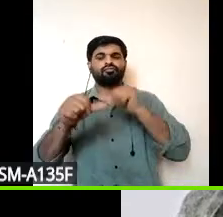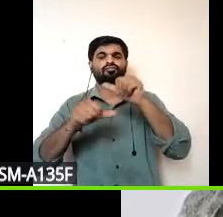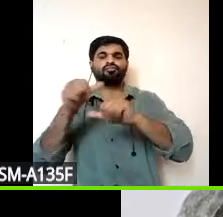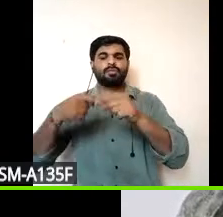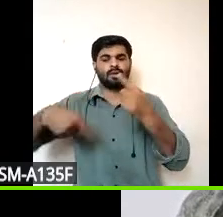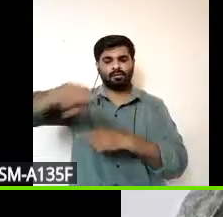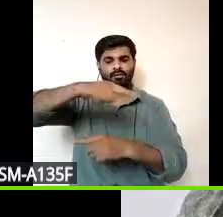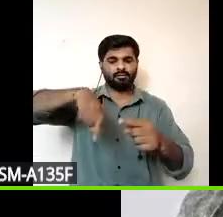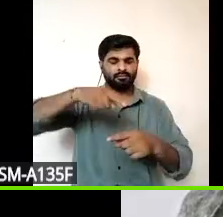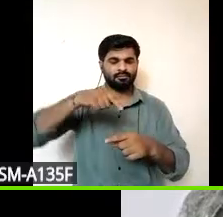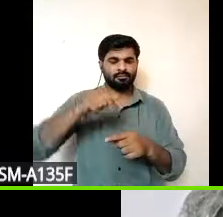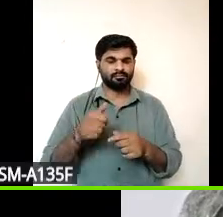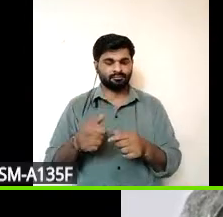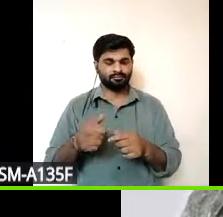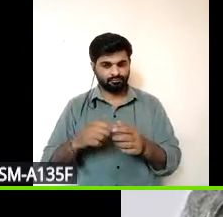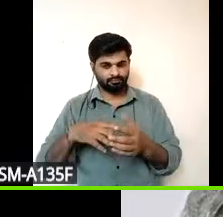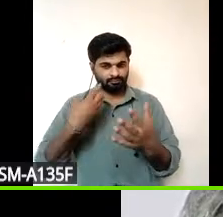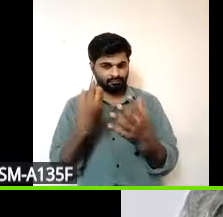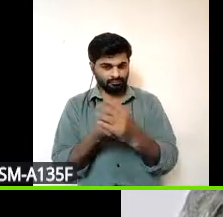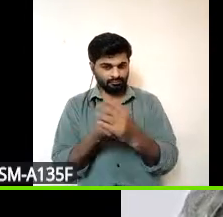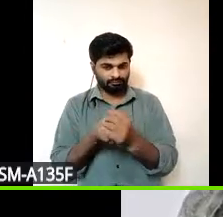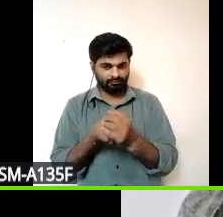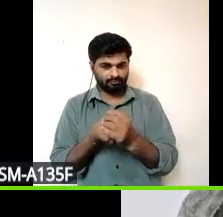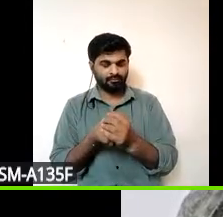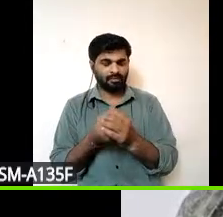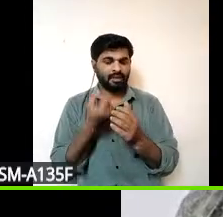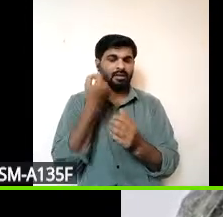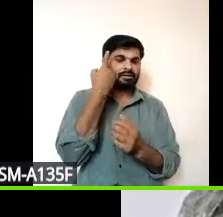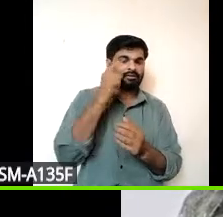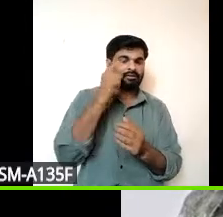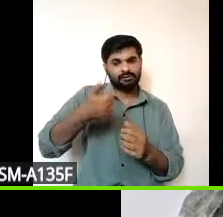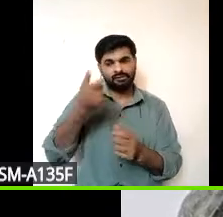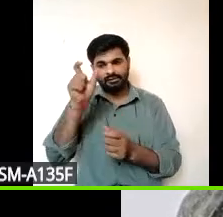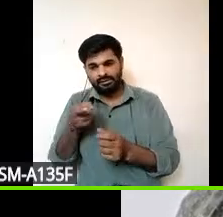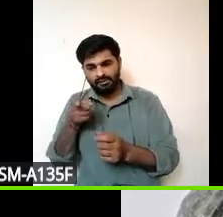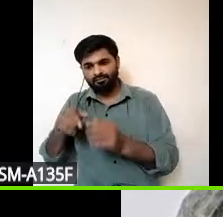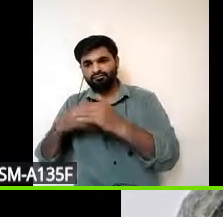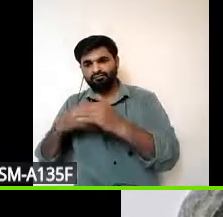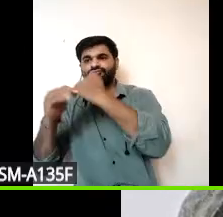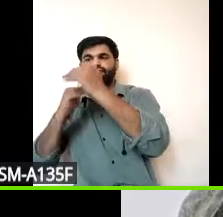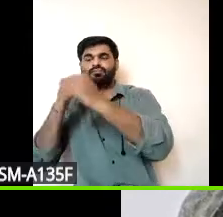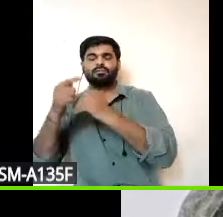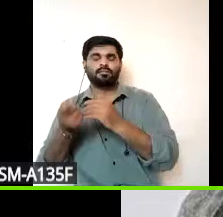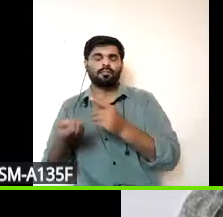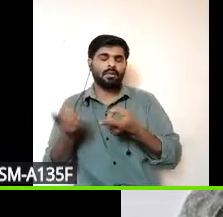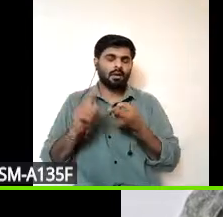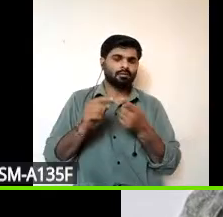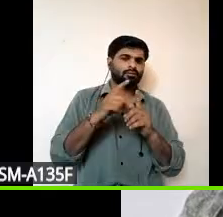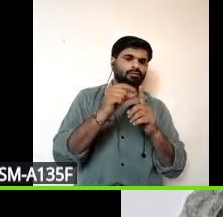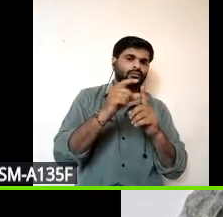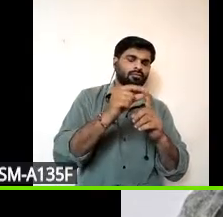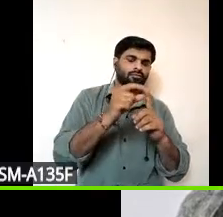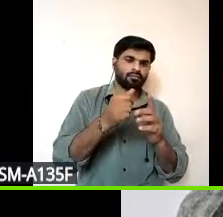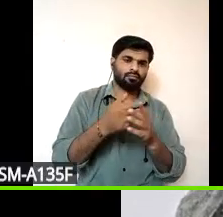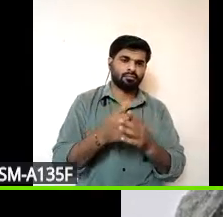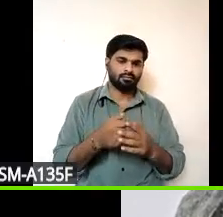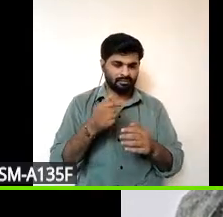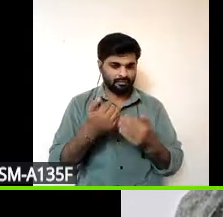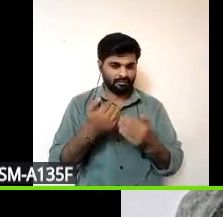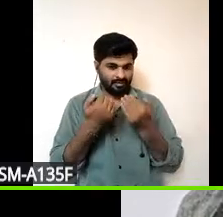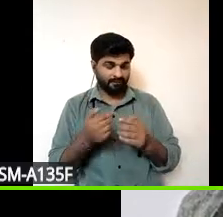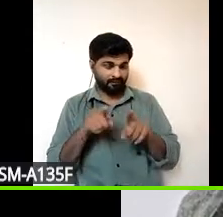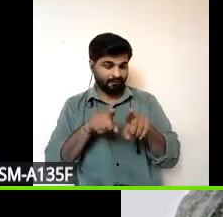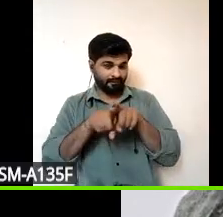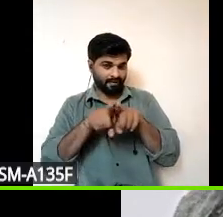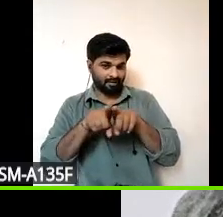it's also worthwhile to understand the other side as well. How do so? For an example, Astha works